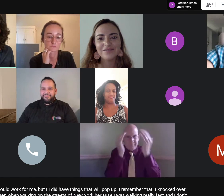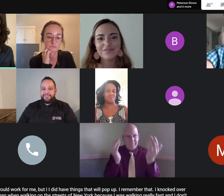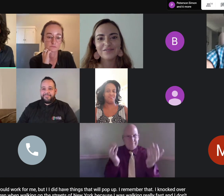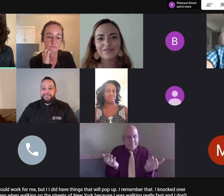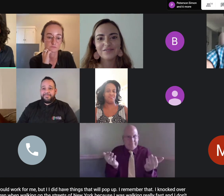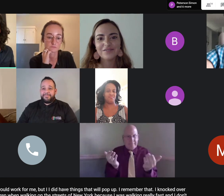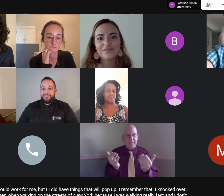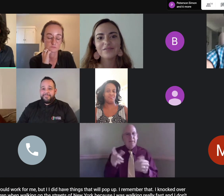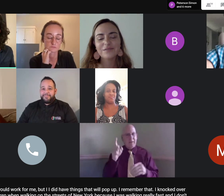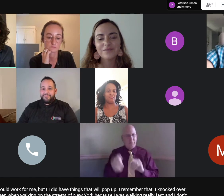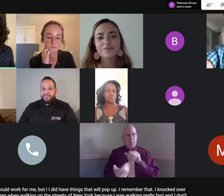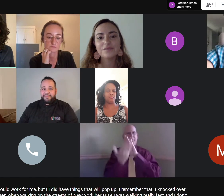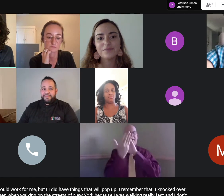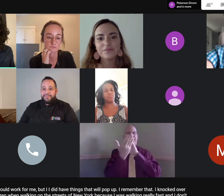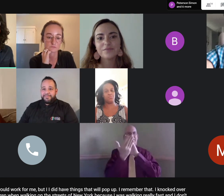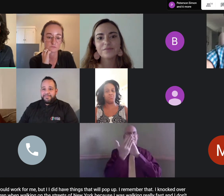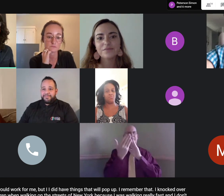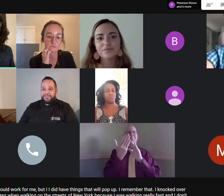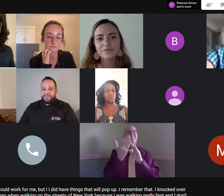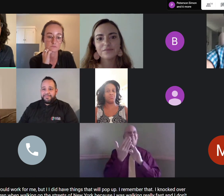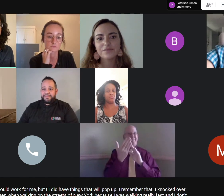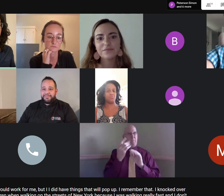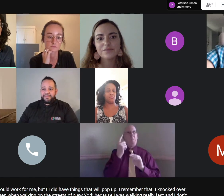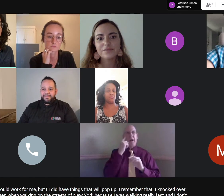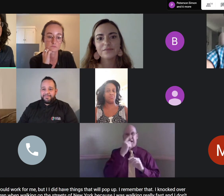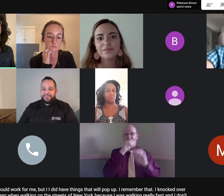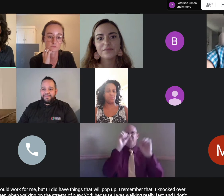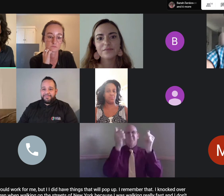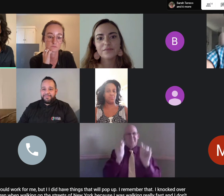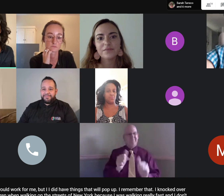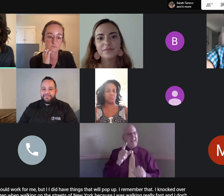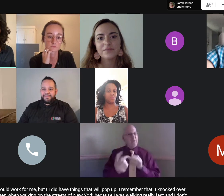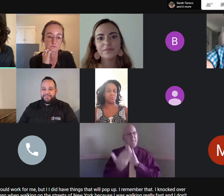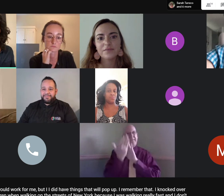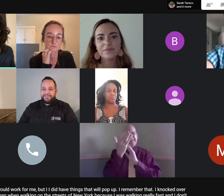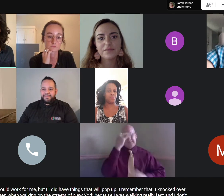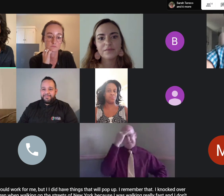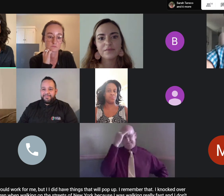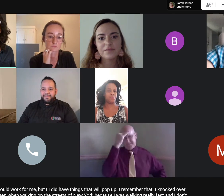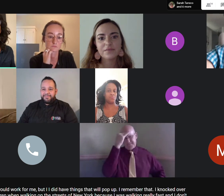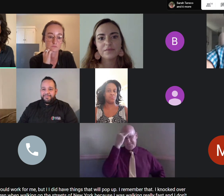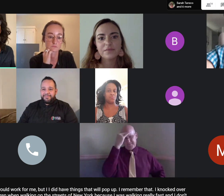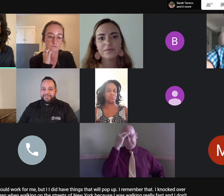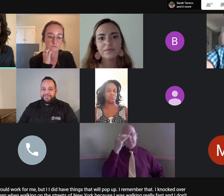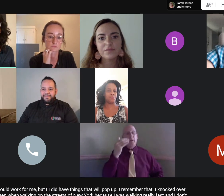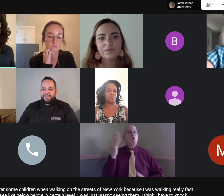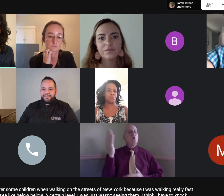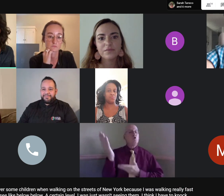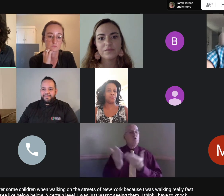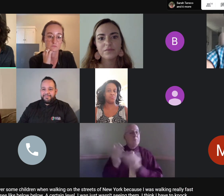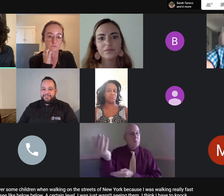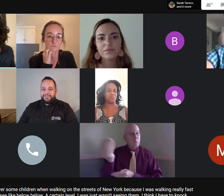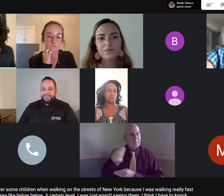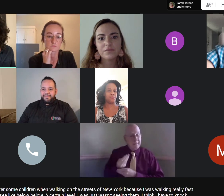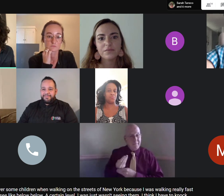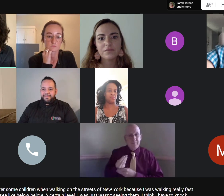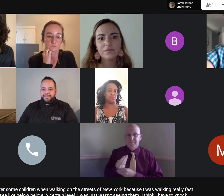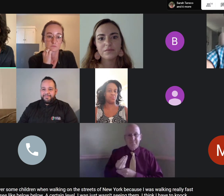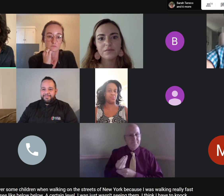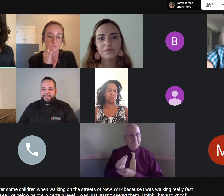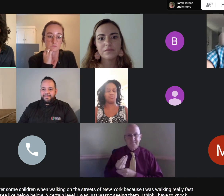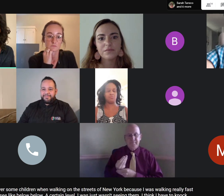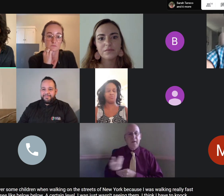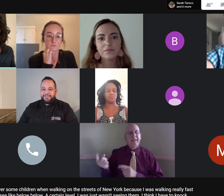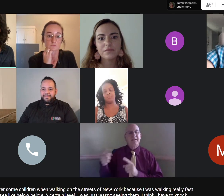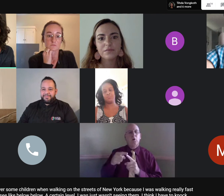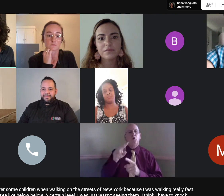ever-changing reality because the vision loss is progressive. But I didn't get services until 2012, and